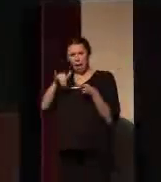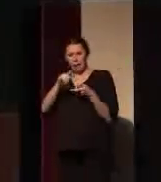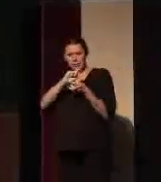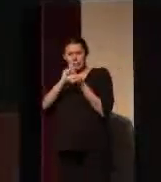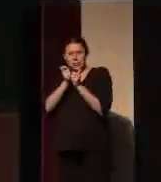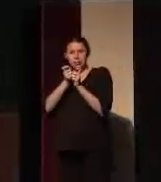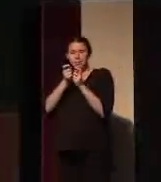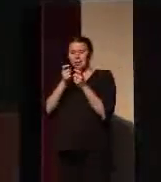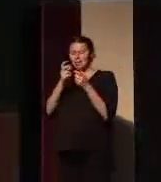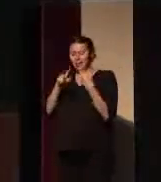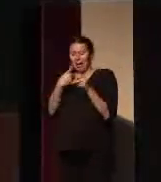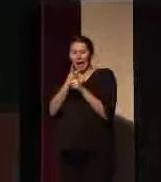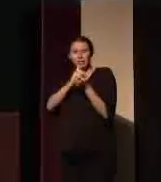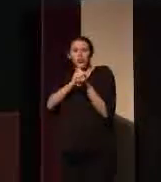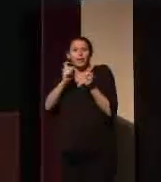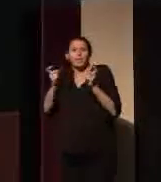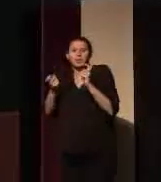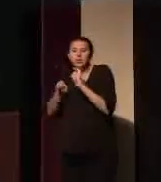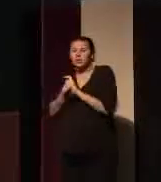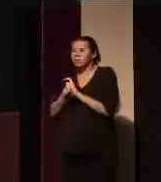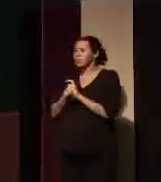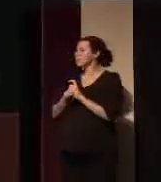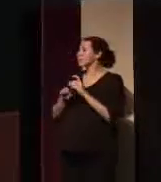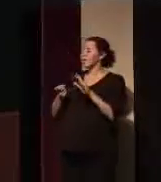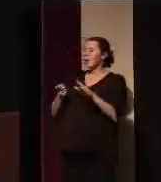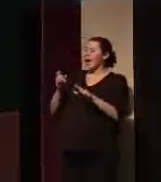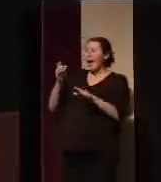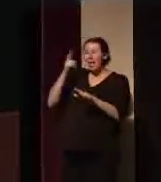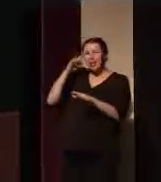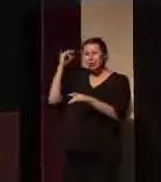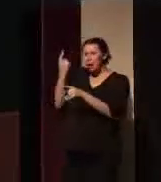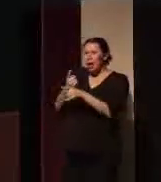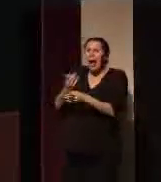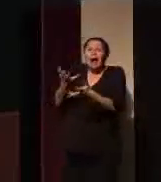right on the money. Yeah. I don't want Jesus Christ in a police car.